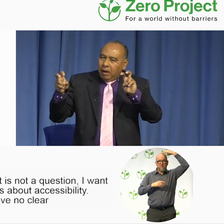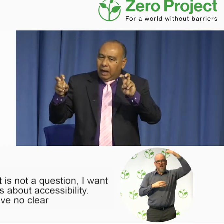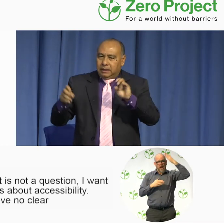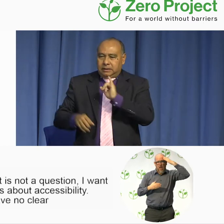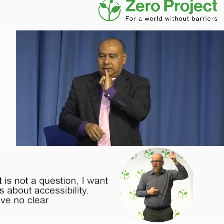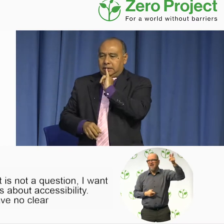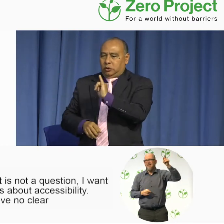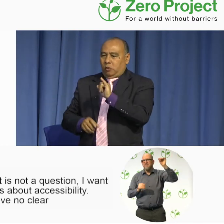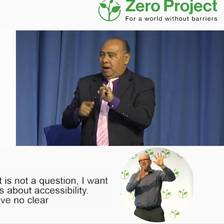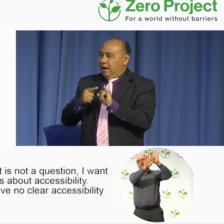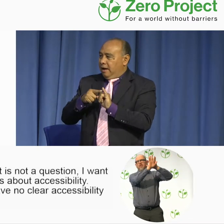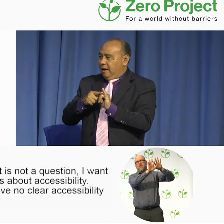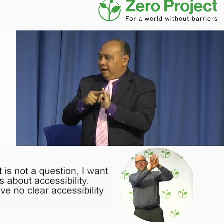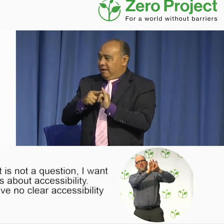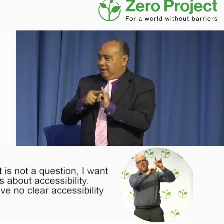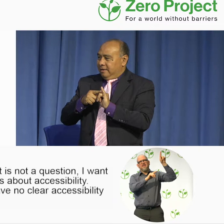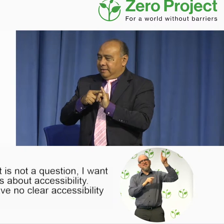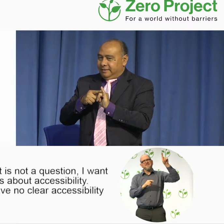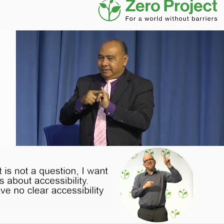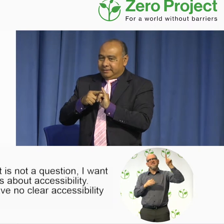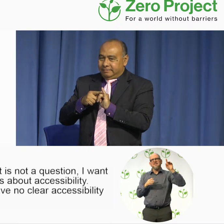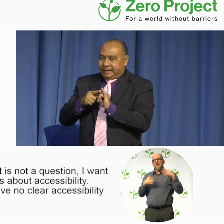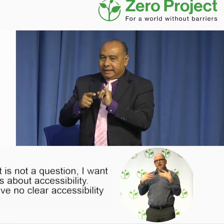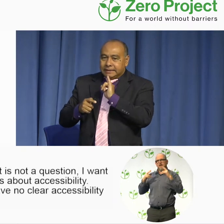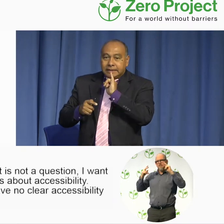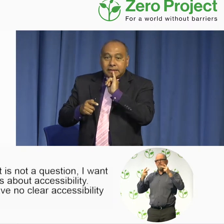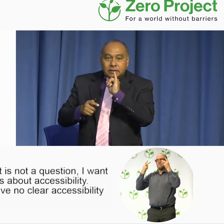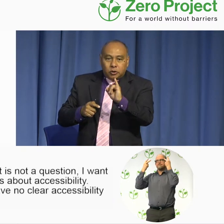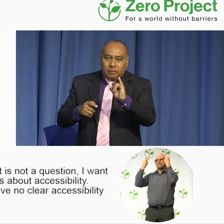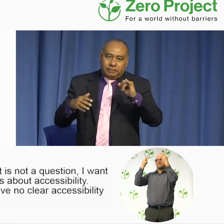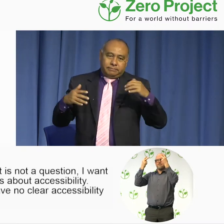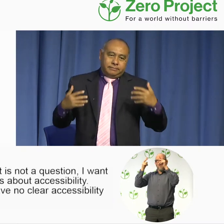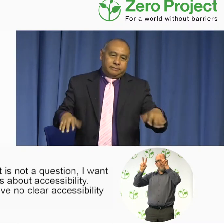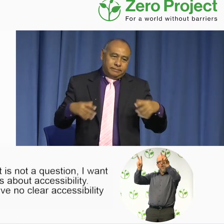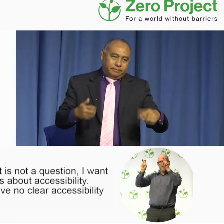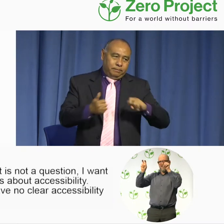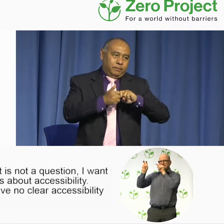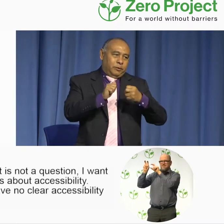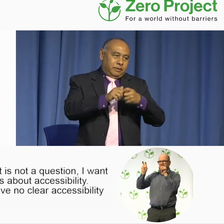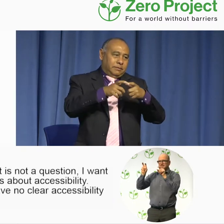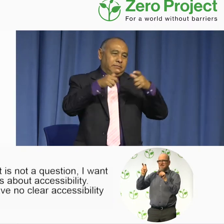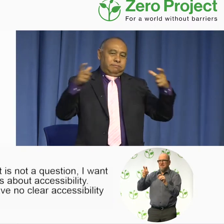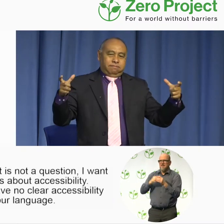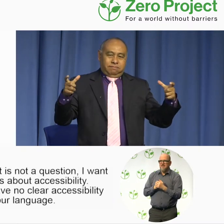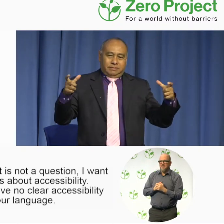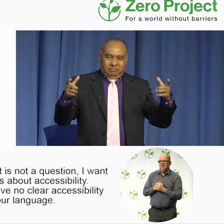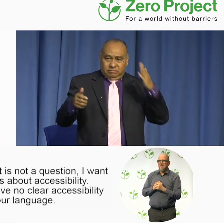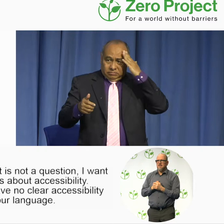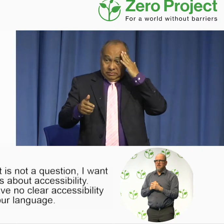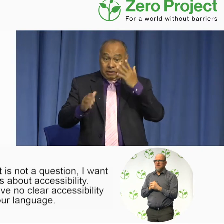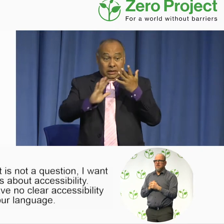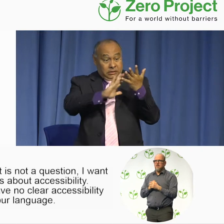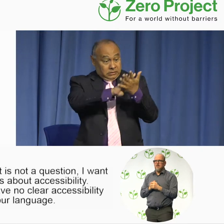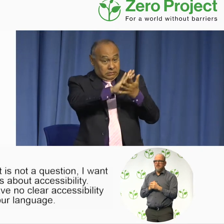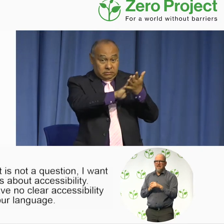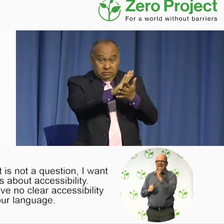the accessibility issue. Our issue of accessibility is about our